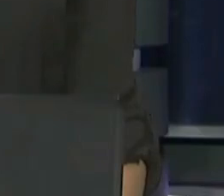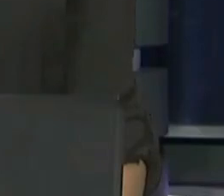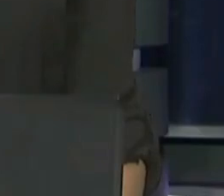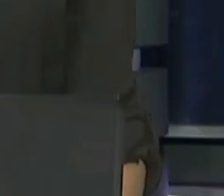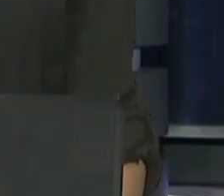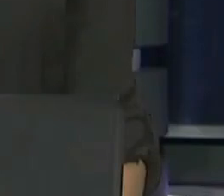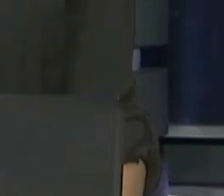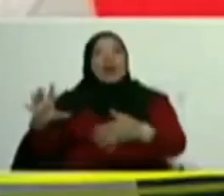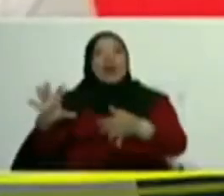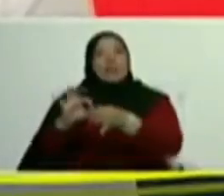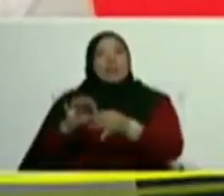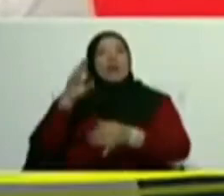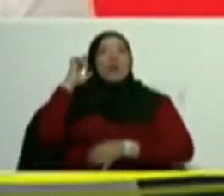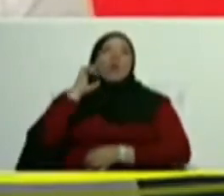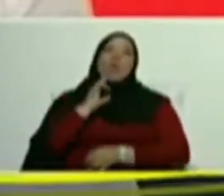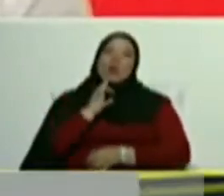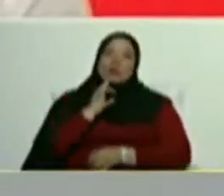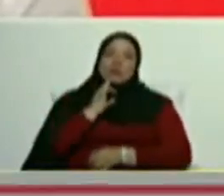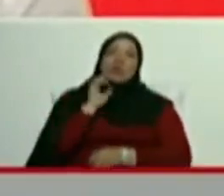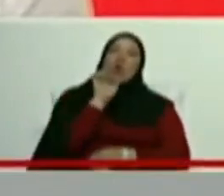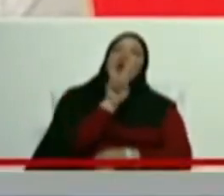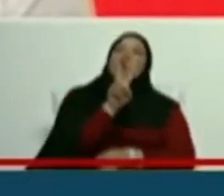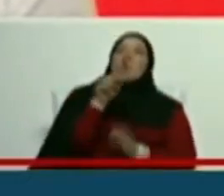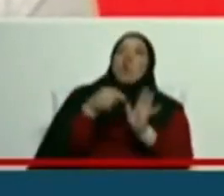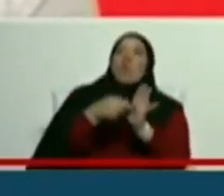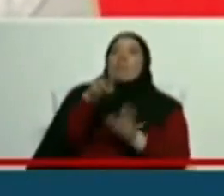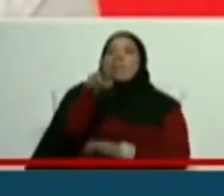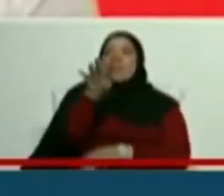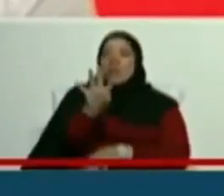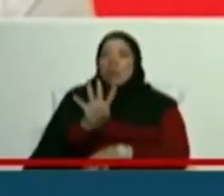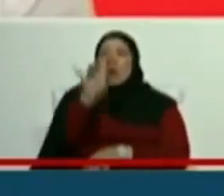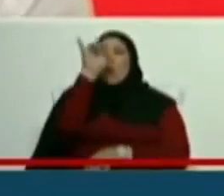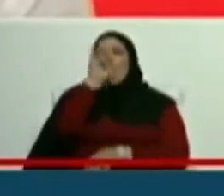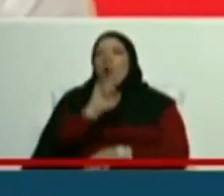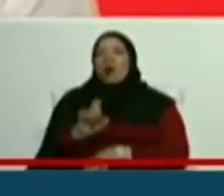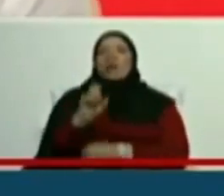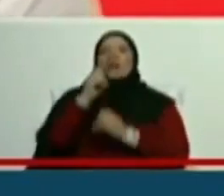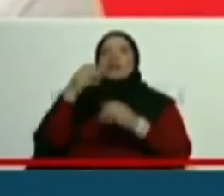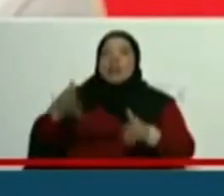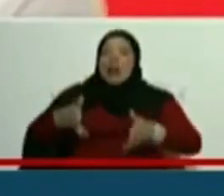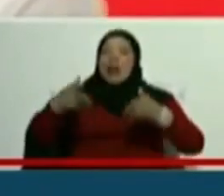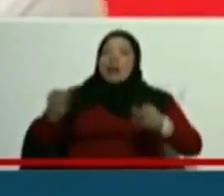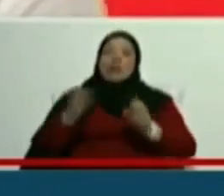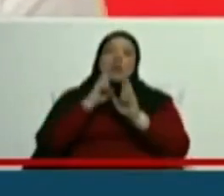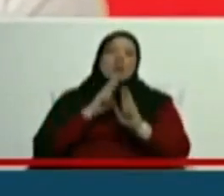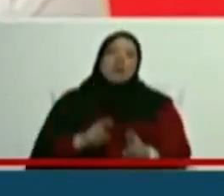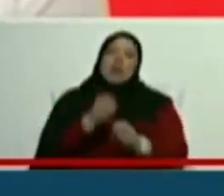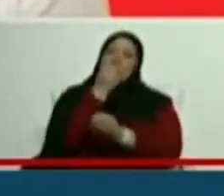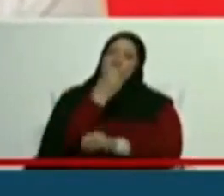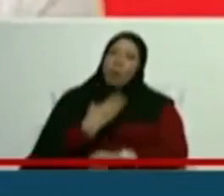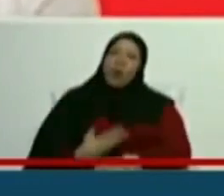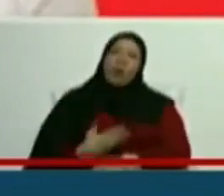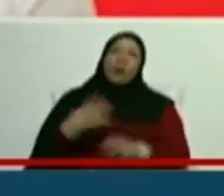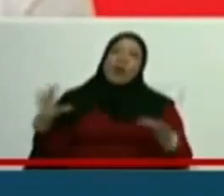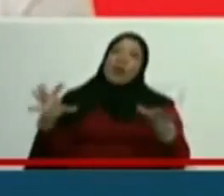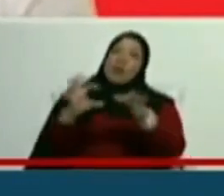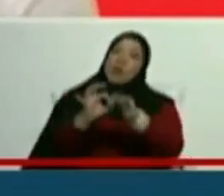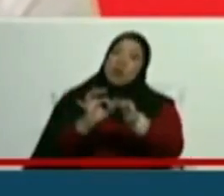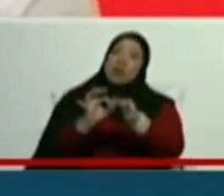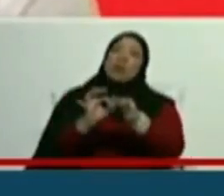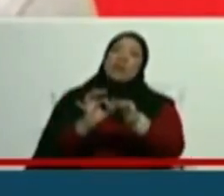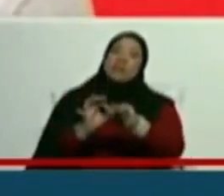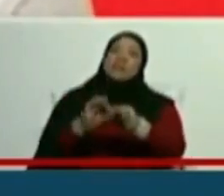leaders. Hey, brothers of Latin American Alliance, 2024 is going to be a triumph year